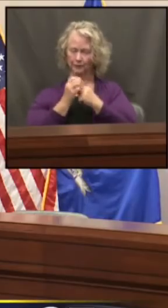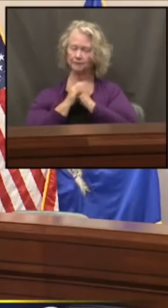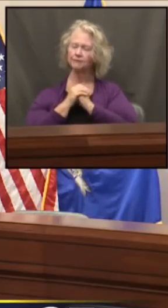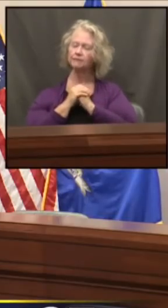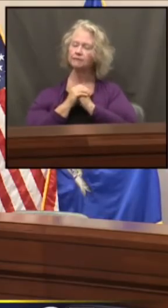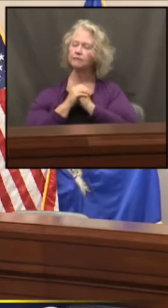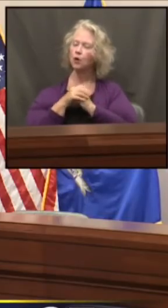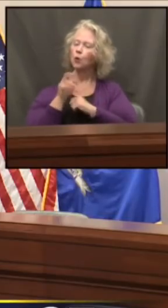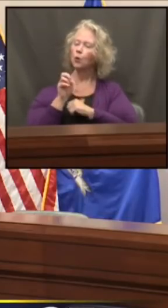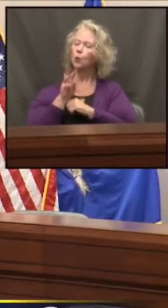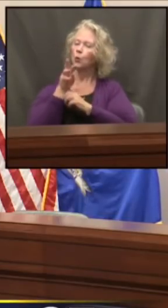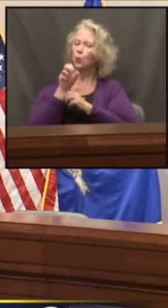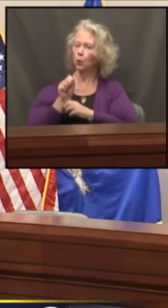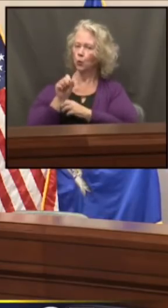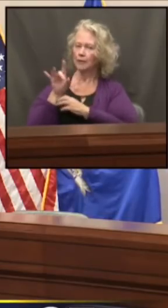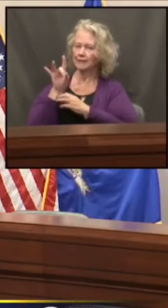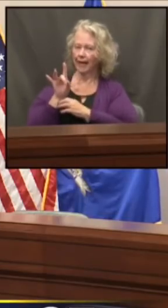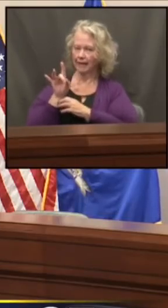News 8.